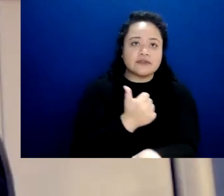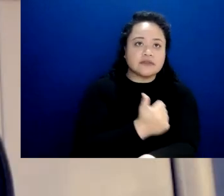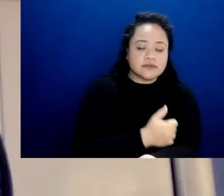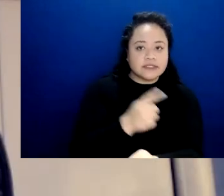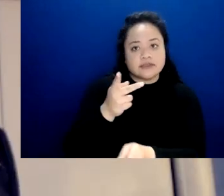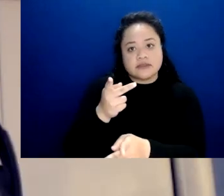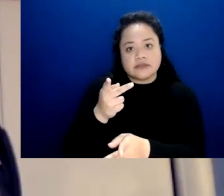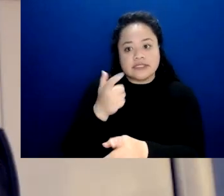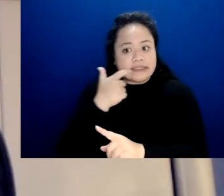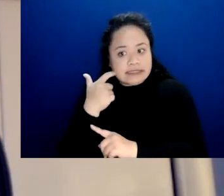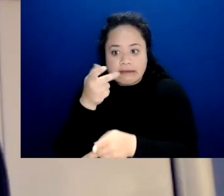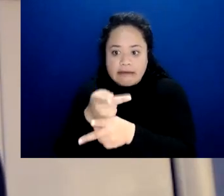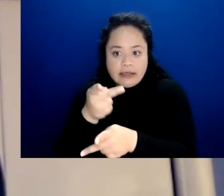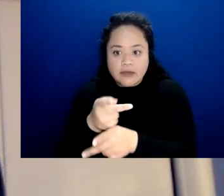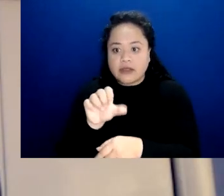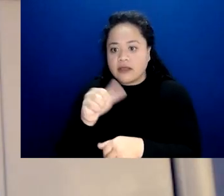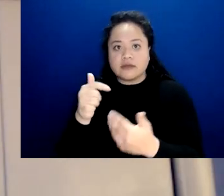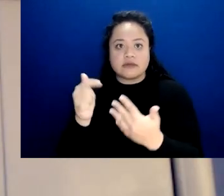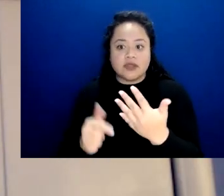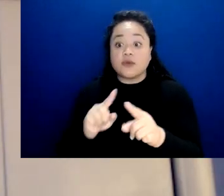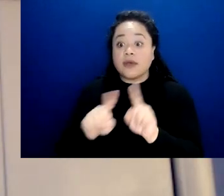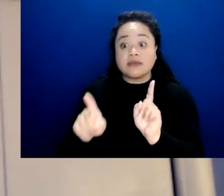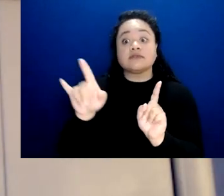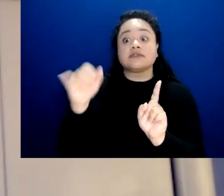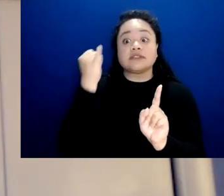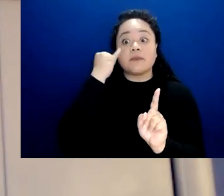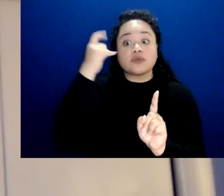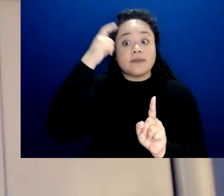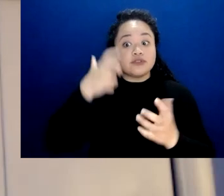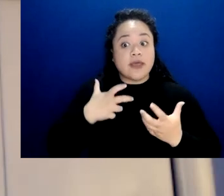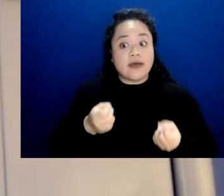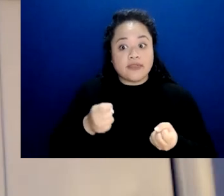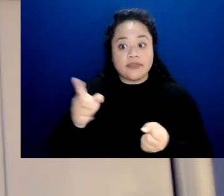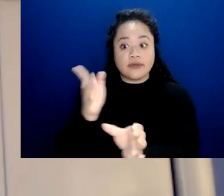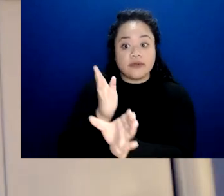they have police respond to psychiatric crises. They criminalize substance use.